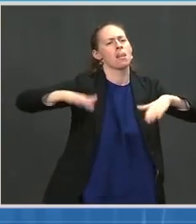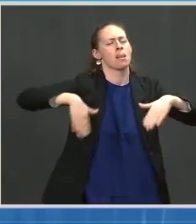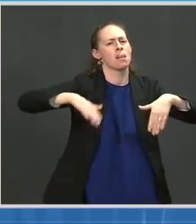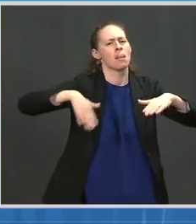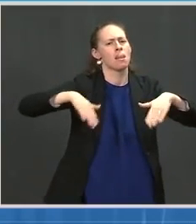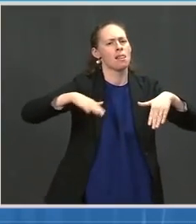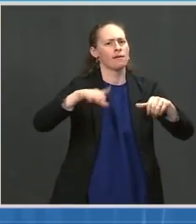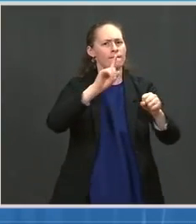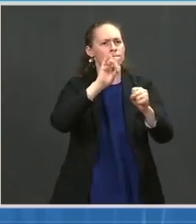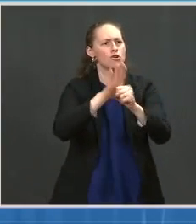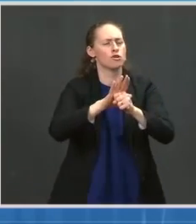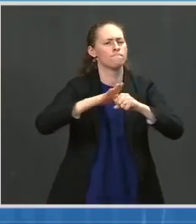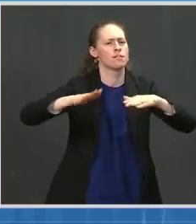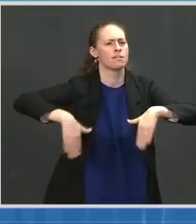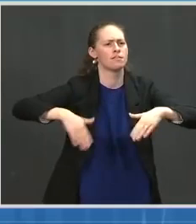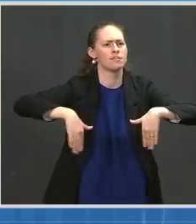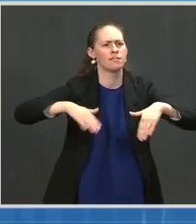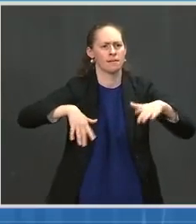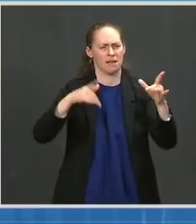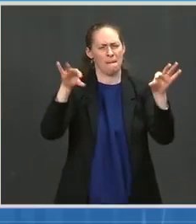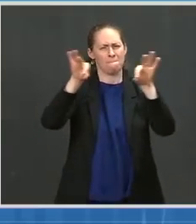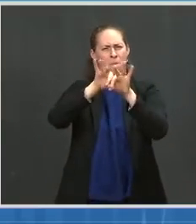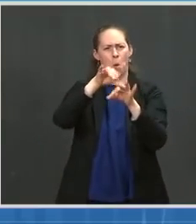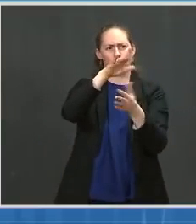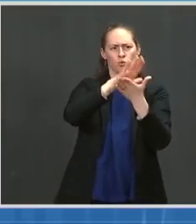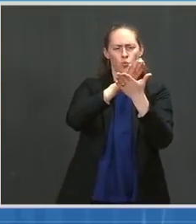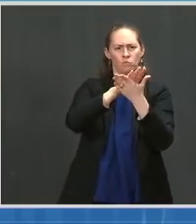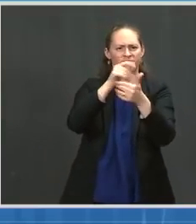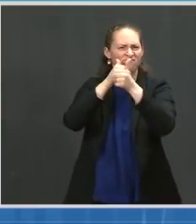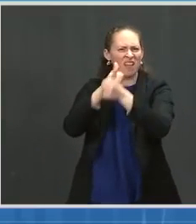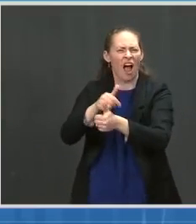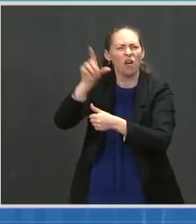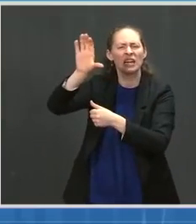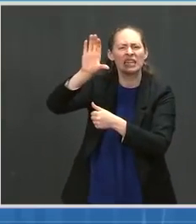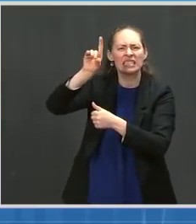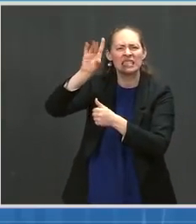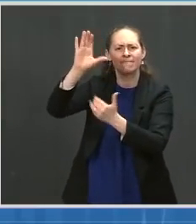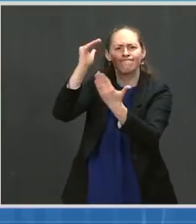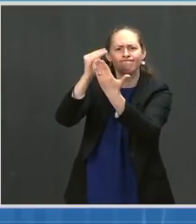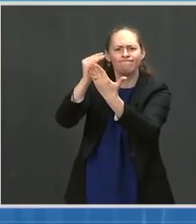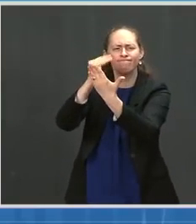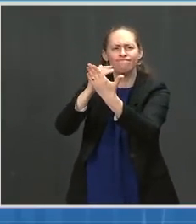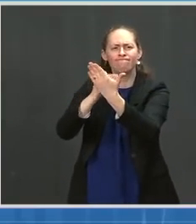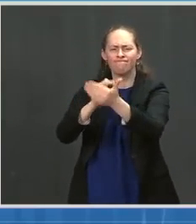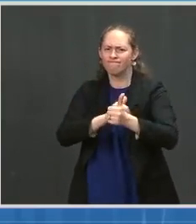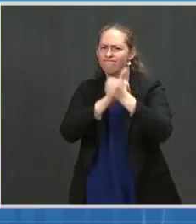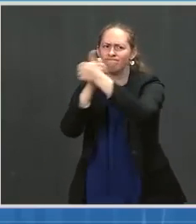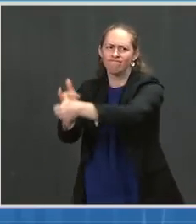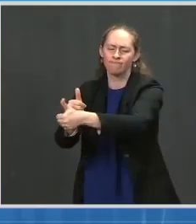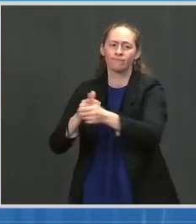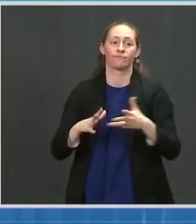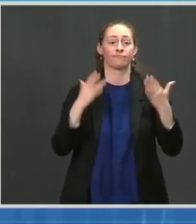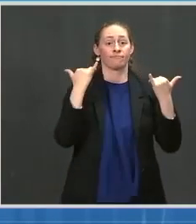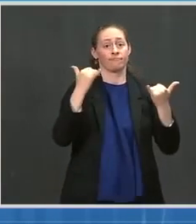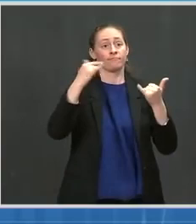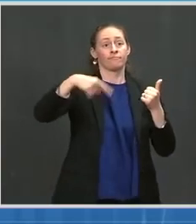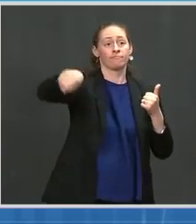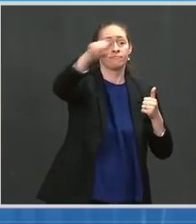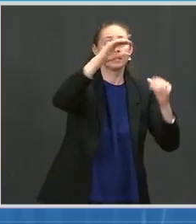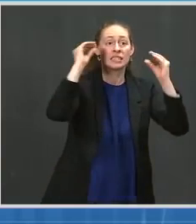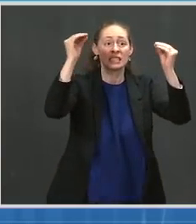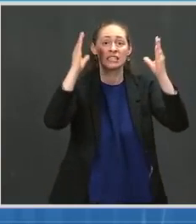CDC's mitigation guidance. In addition to educator vaccination, which we spoke about on